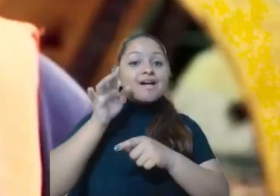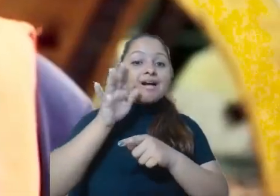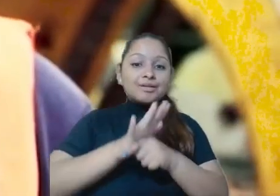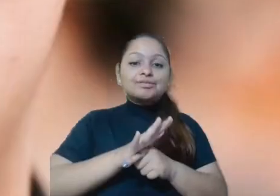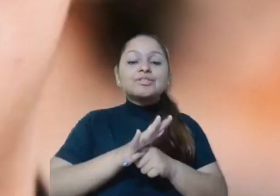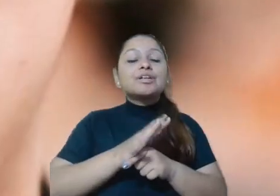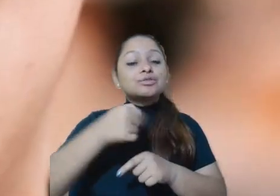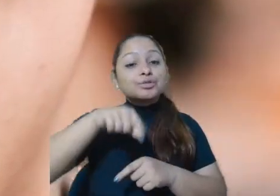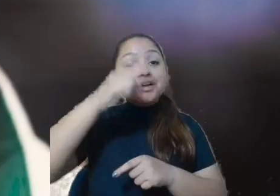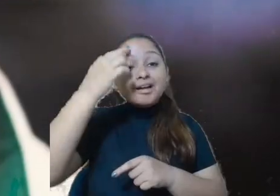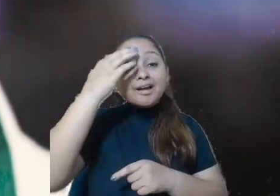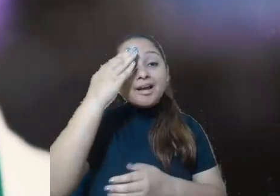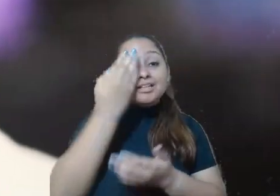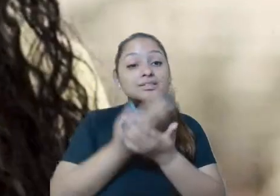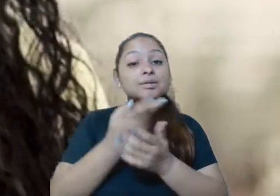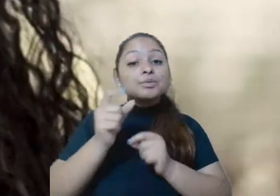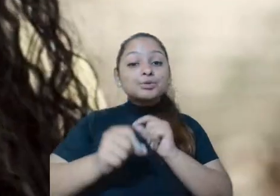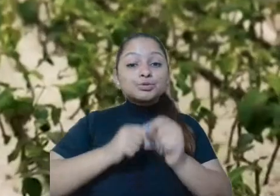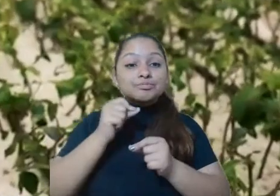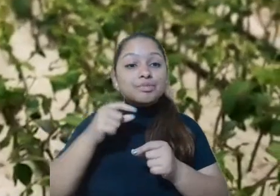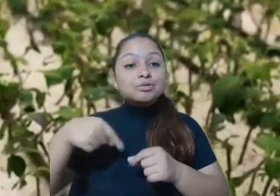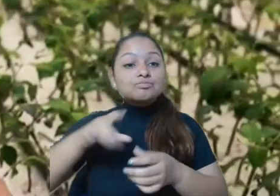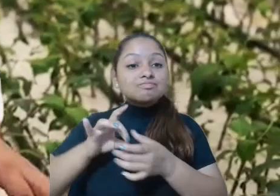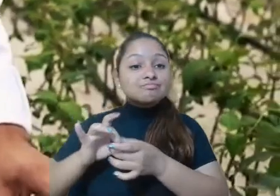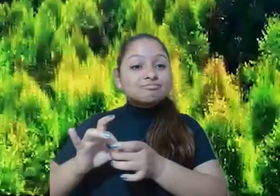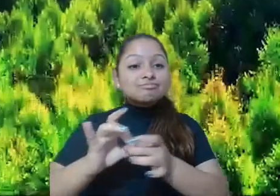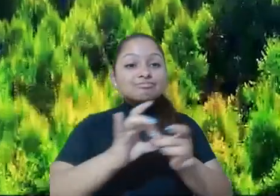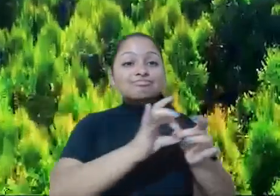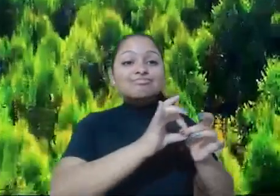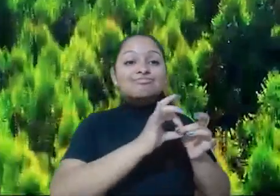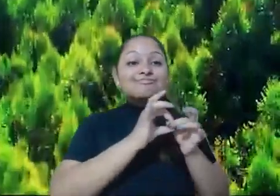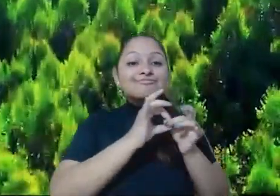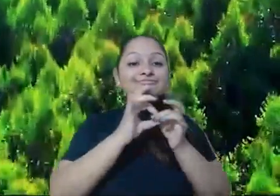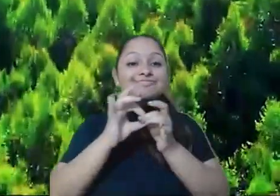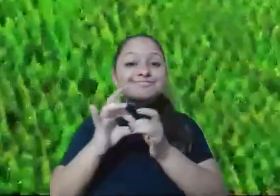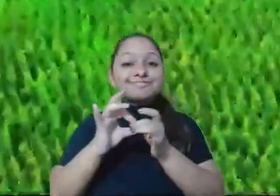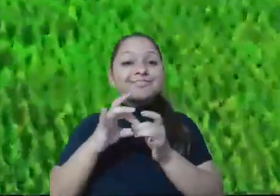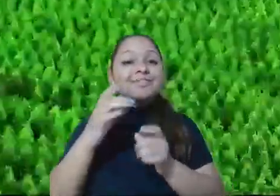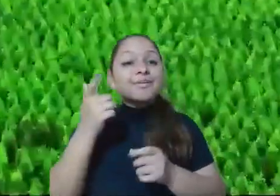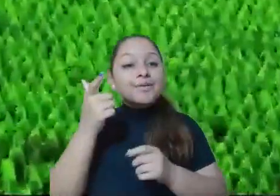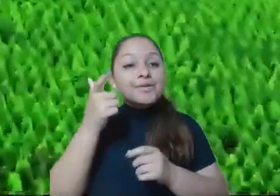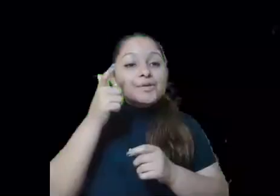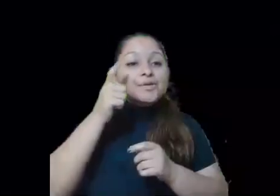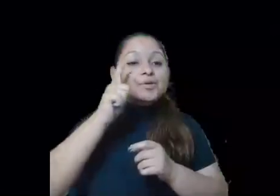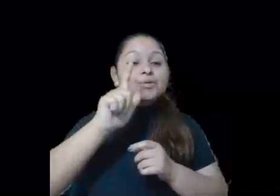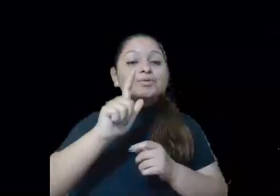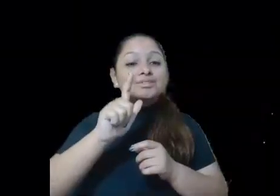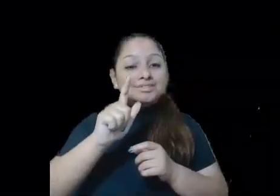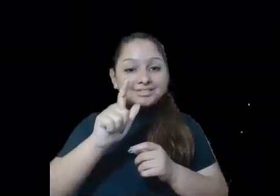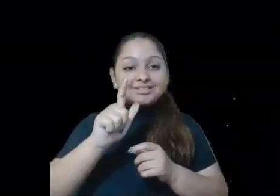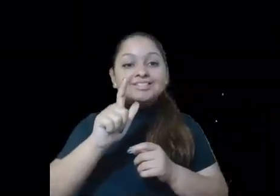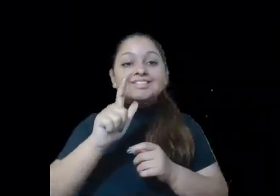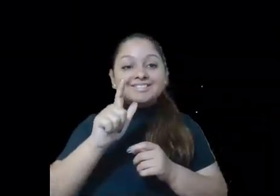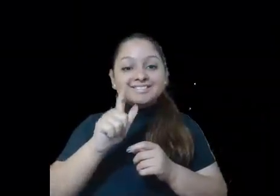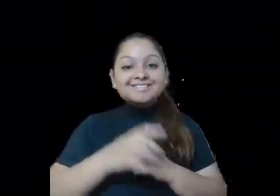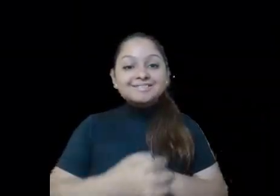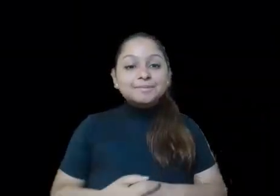this is the right way of together reaching our purpose of renewing life from the